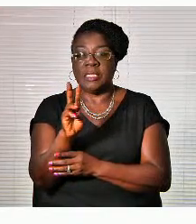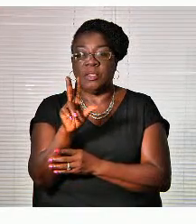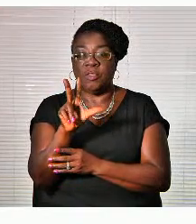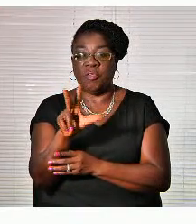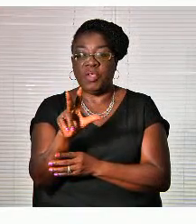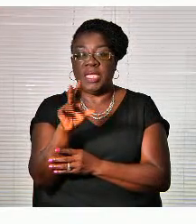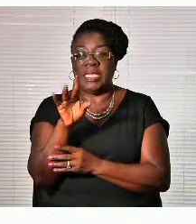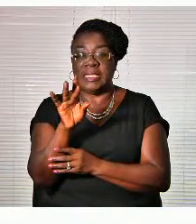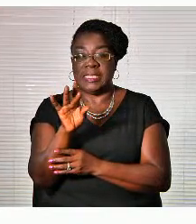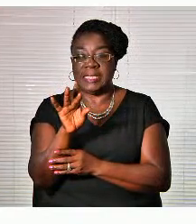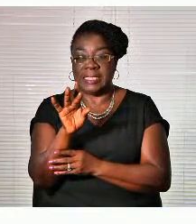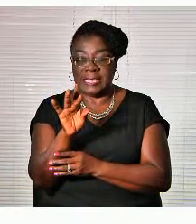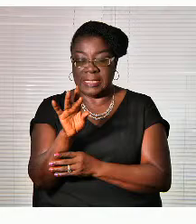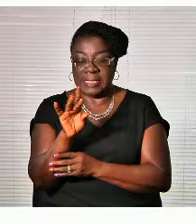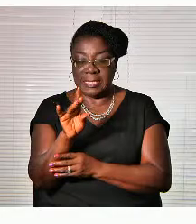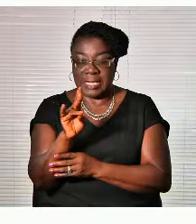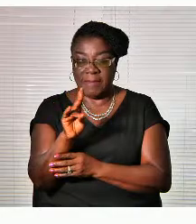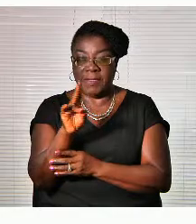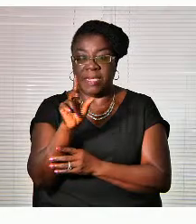816-3799,